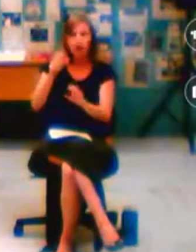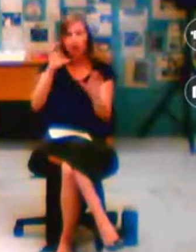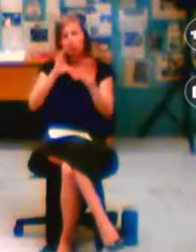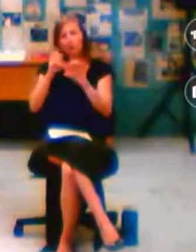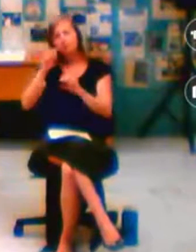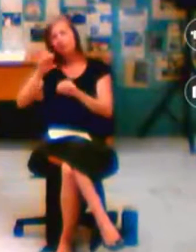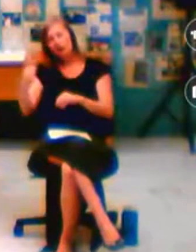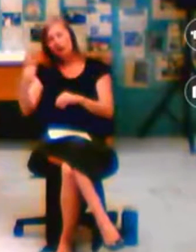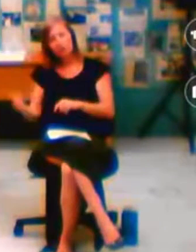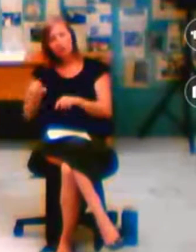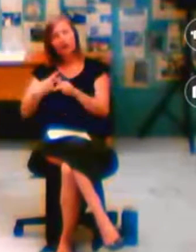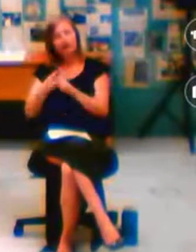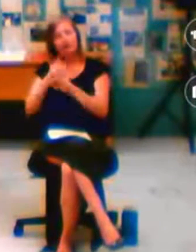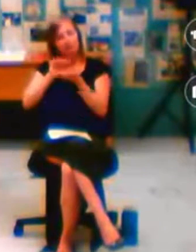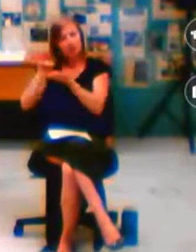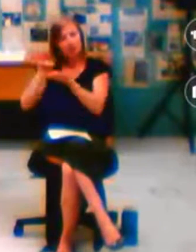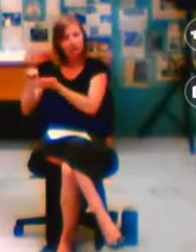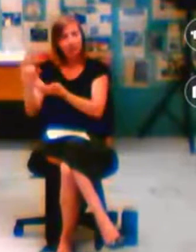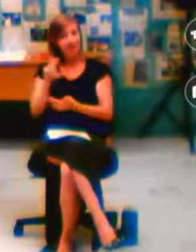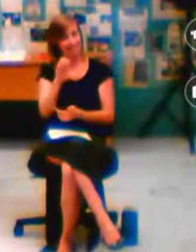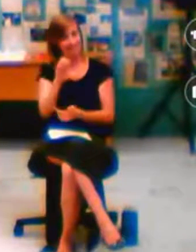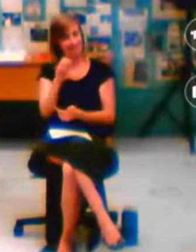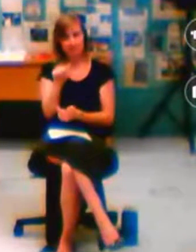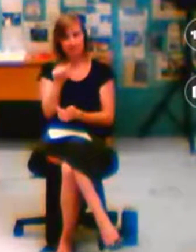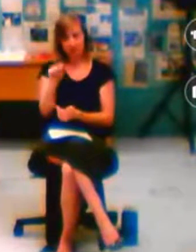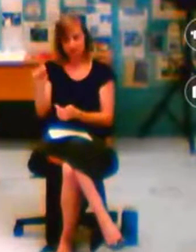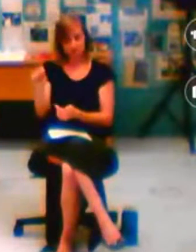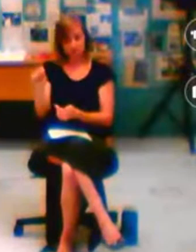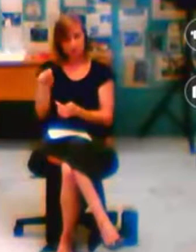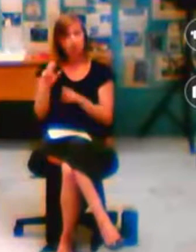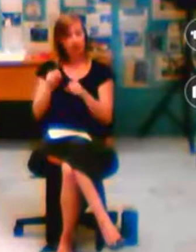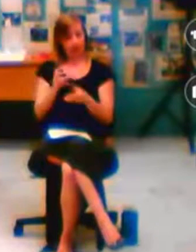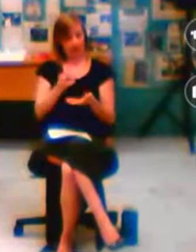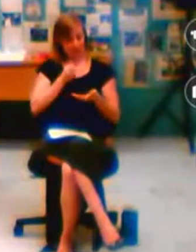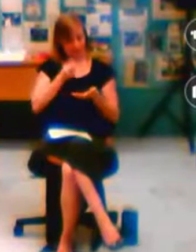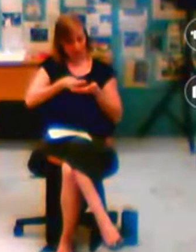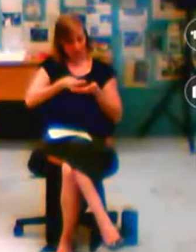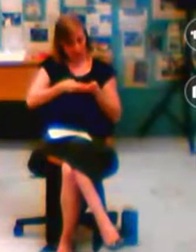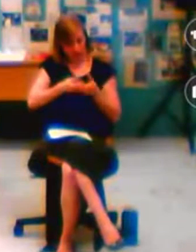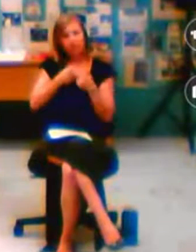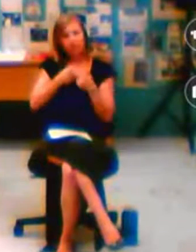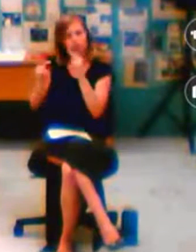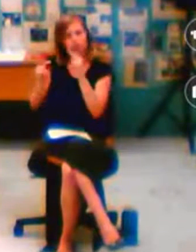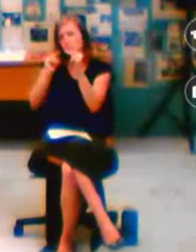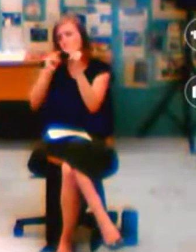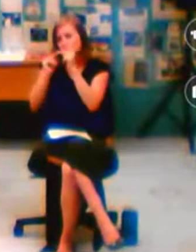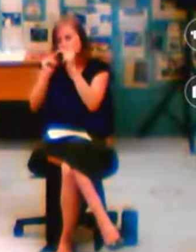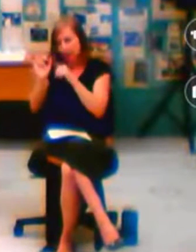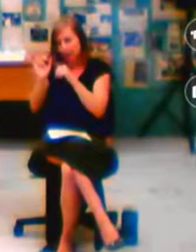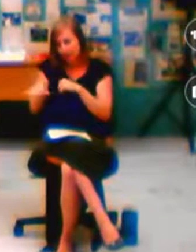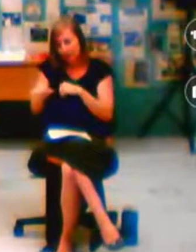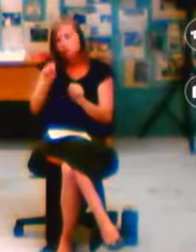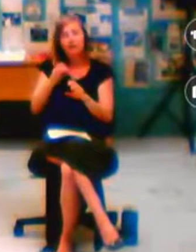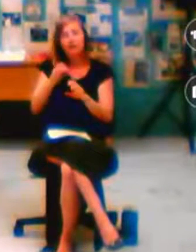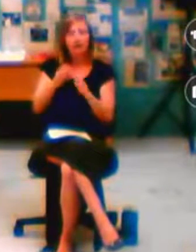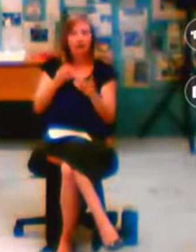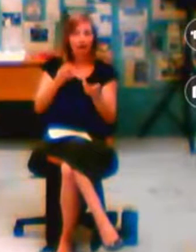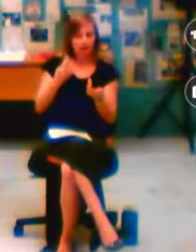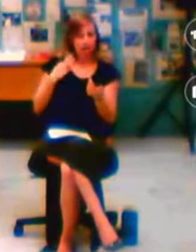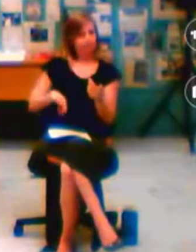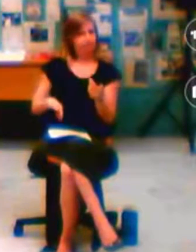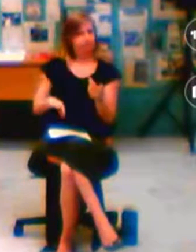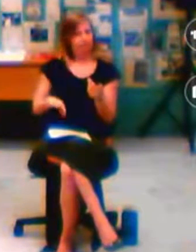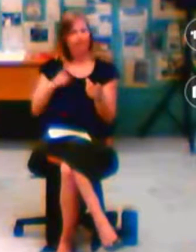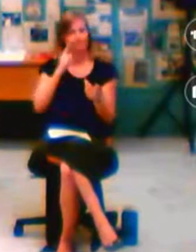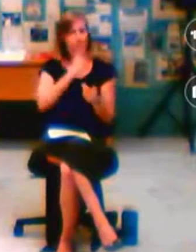like. The solution to this is to free people to go back to negotiating their own terms, explore